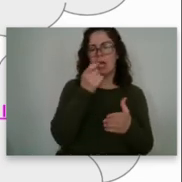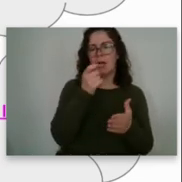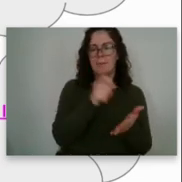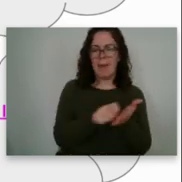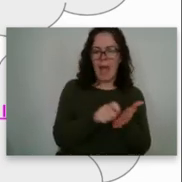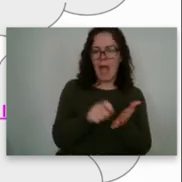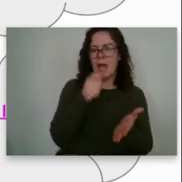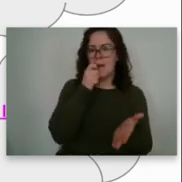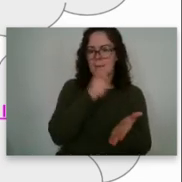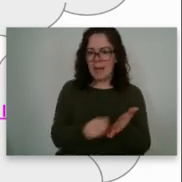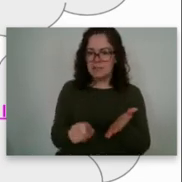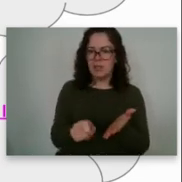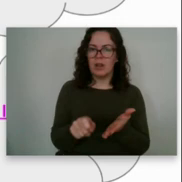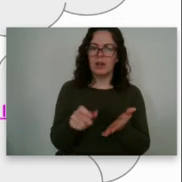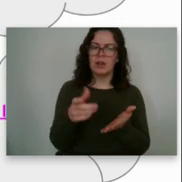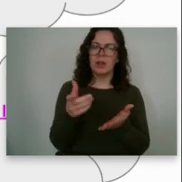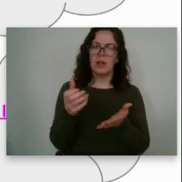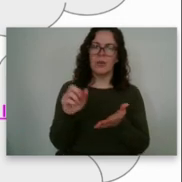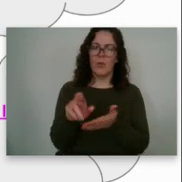you share